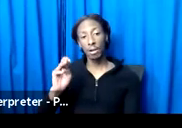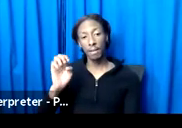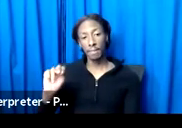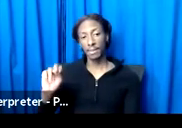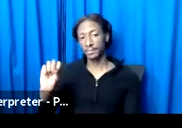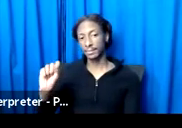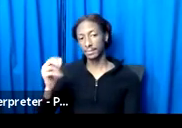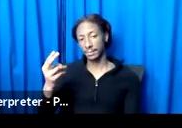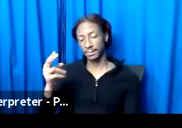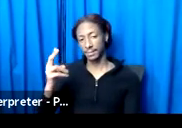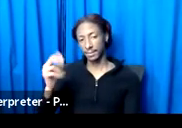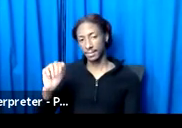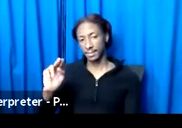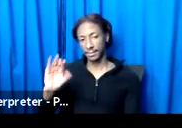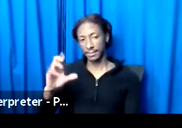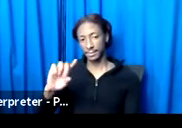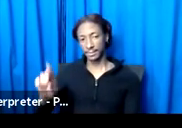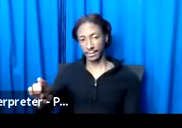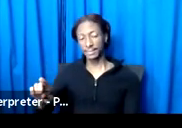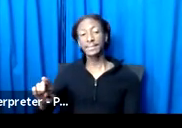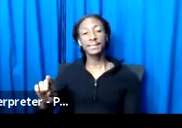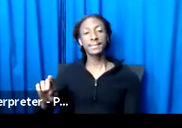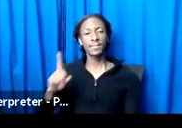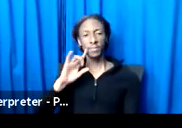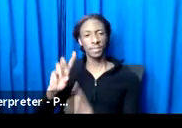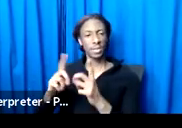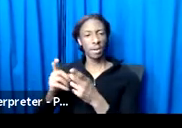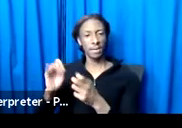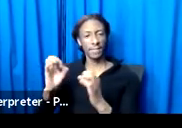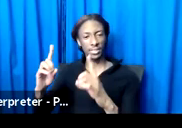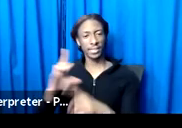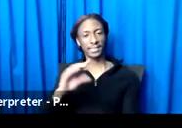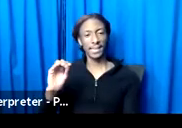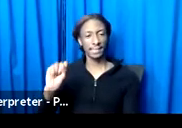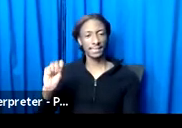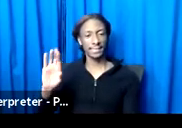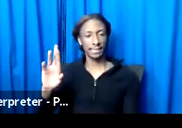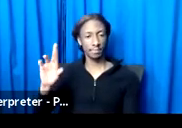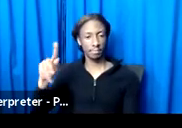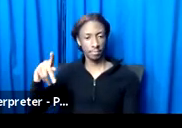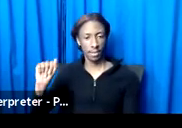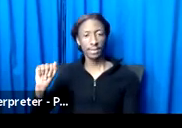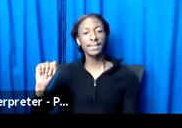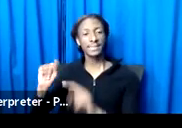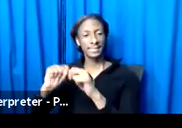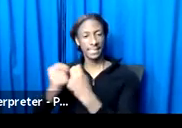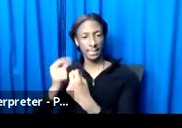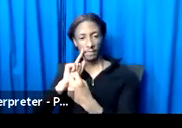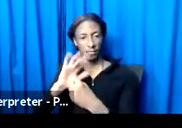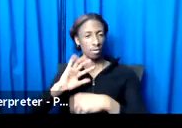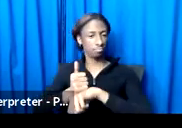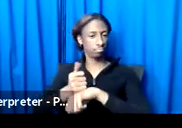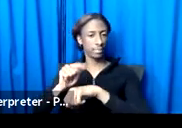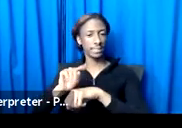Department of Education, and I'd like to thank the cpir team for their work in pulling together this webinar. We appreciate all